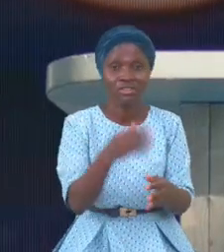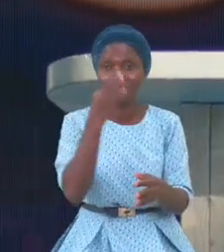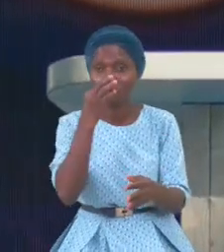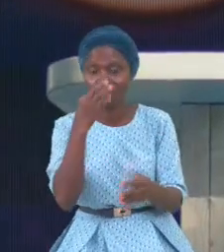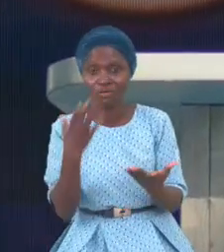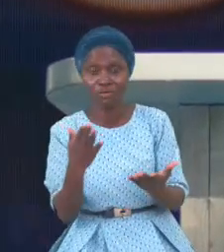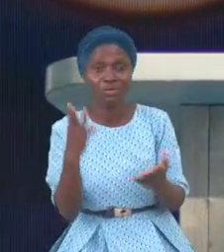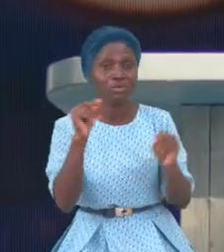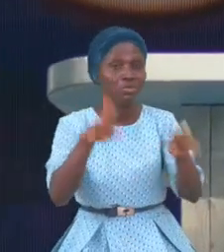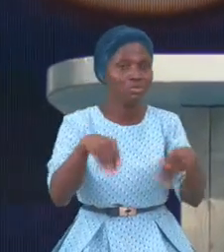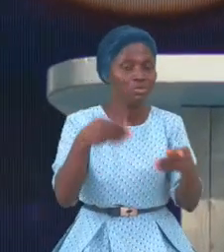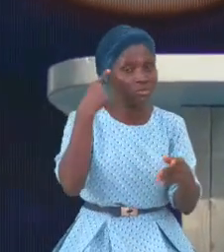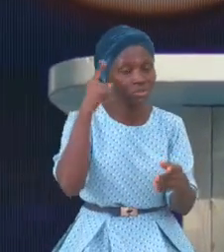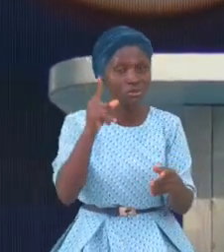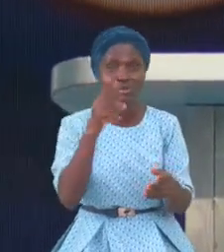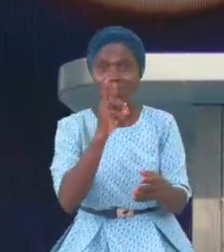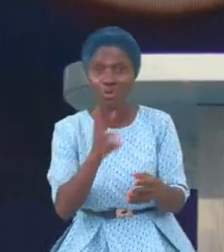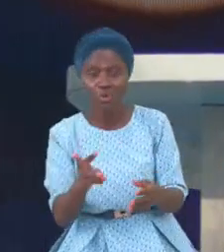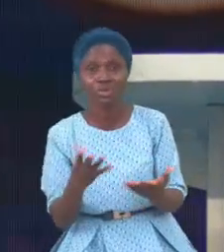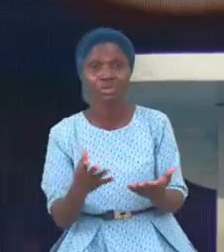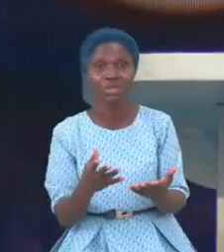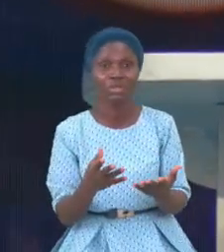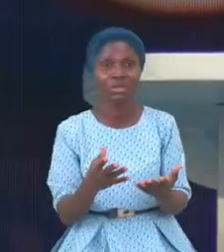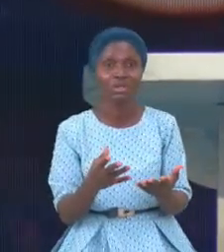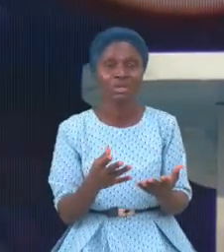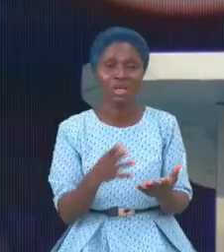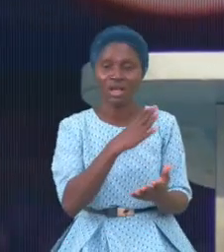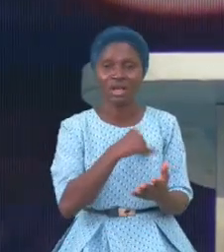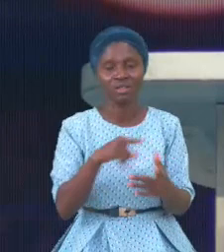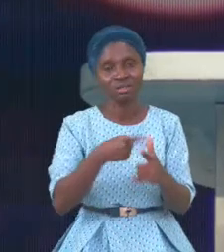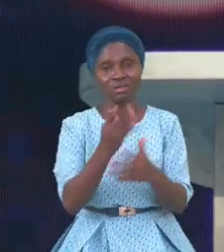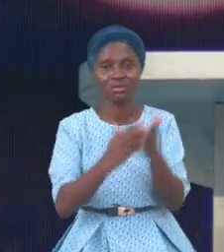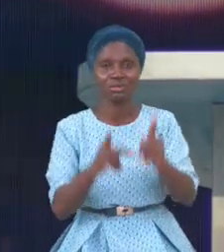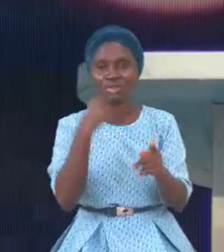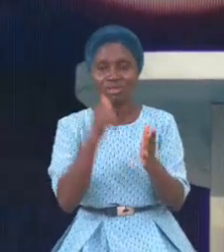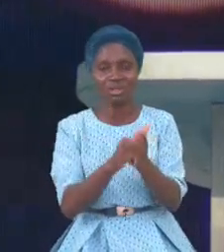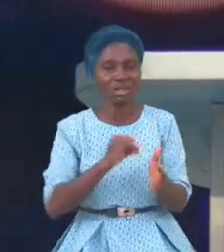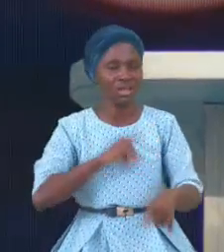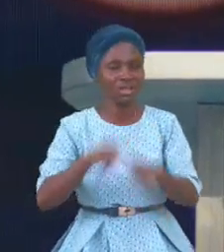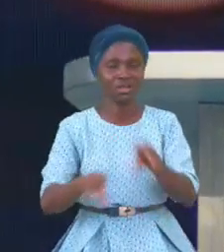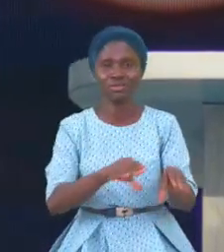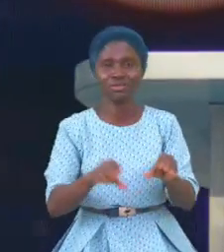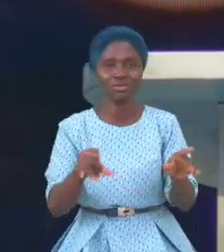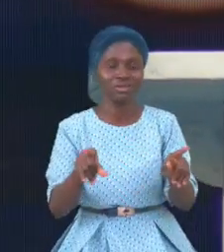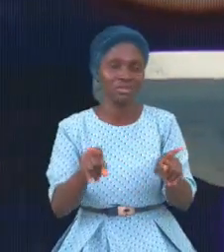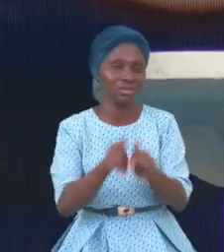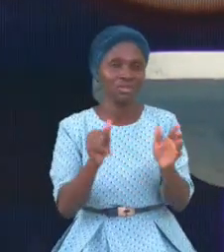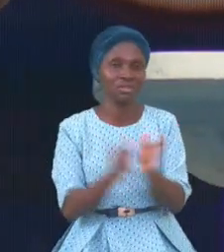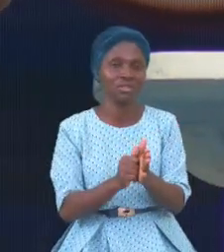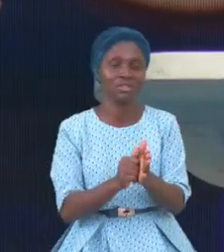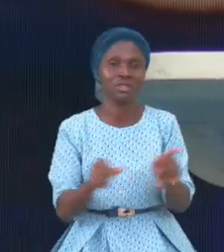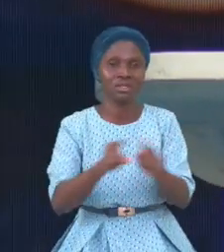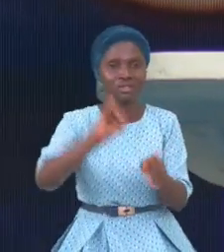conveniences, I am out. I don't take religion with madness. I don't take religion with, you